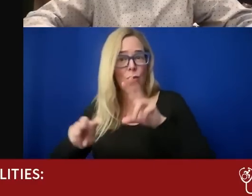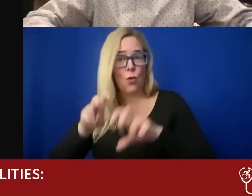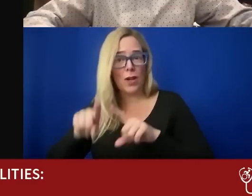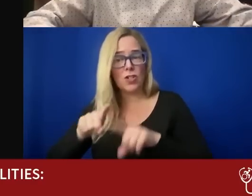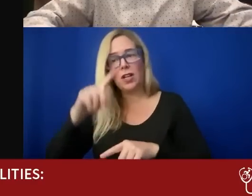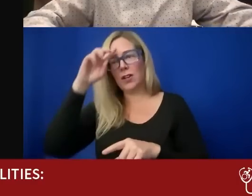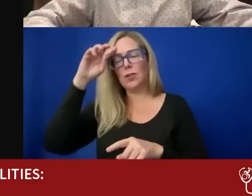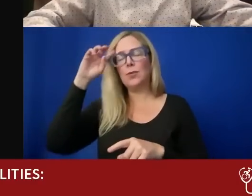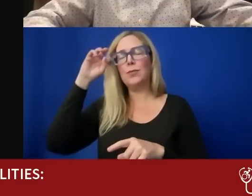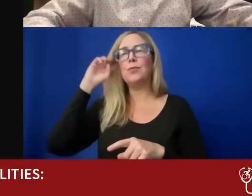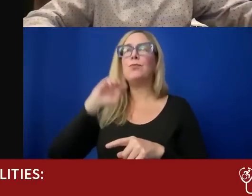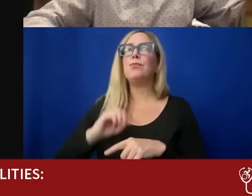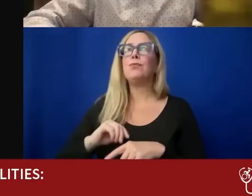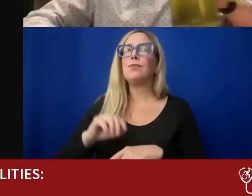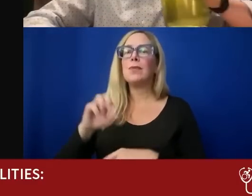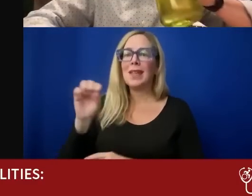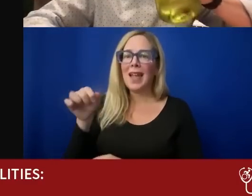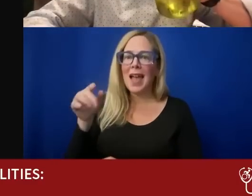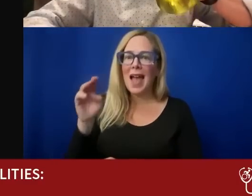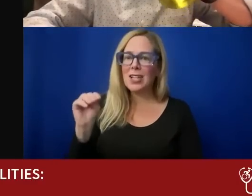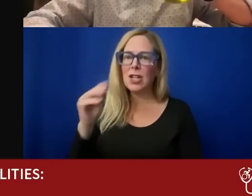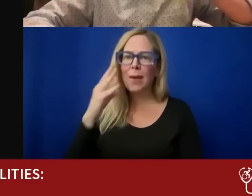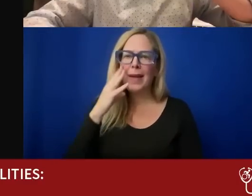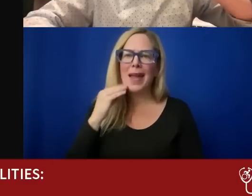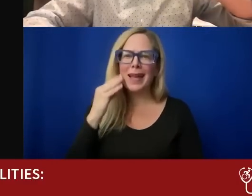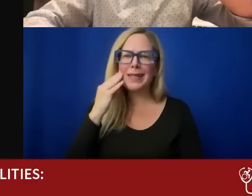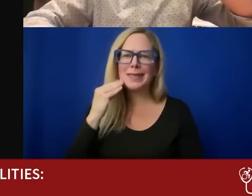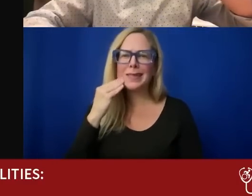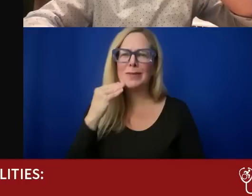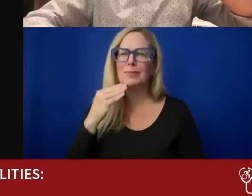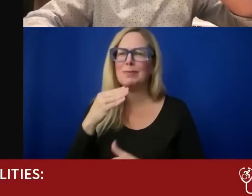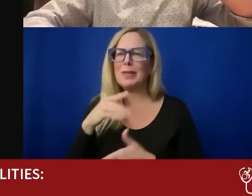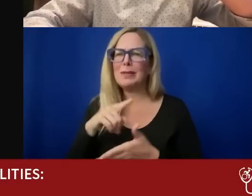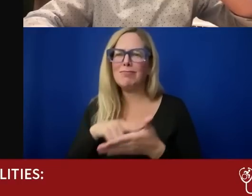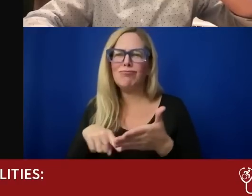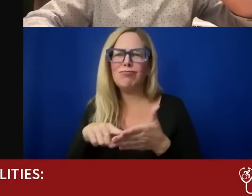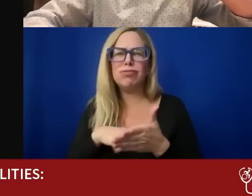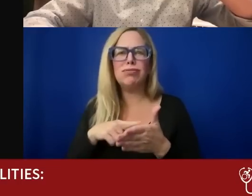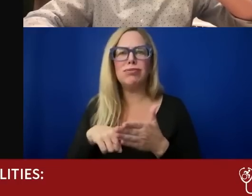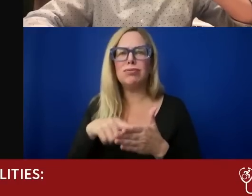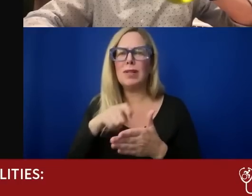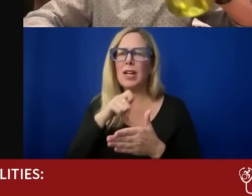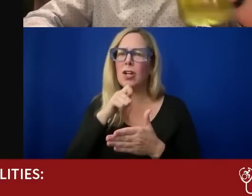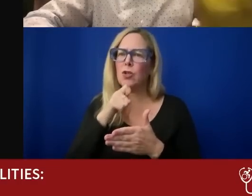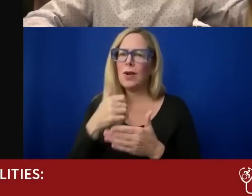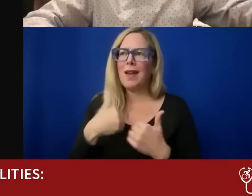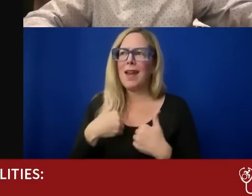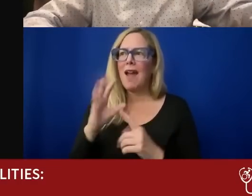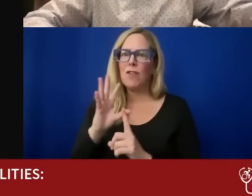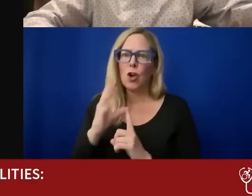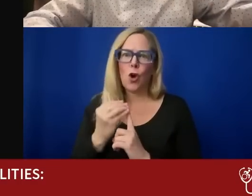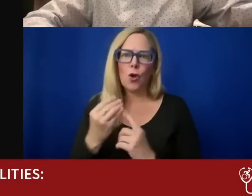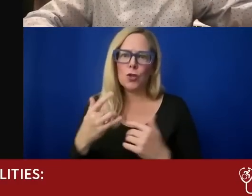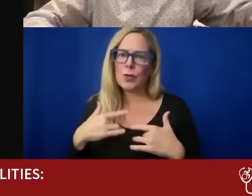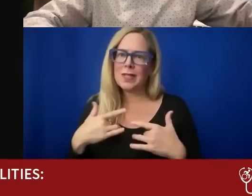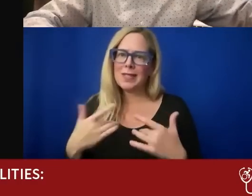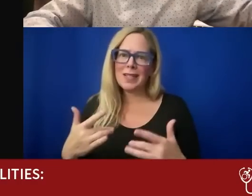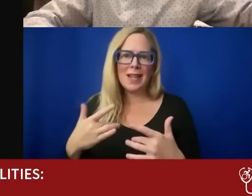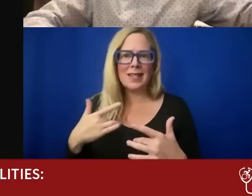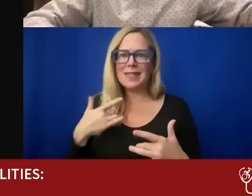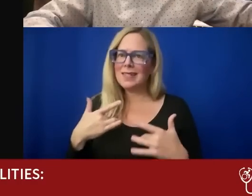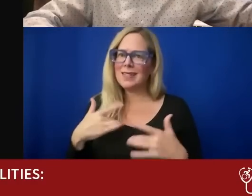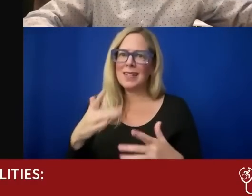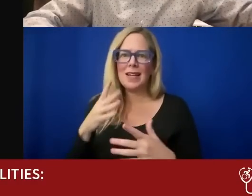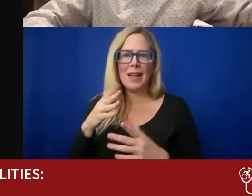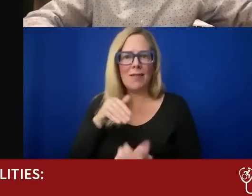SGM people experience heterosexism, exclusion, lack of culturally sensitive providers, as well as little to no social support systems,